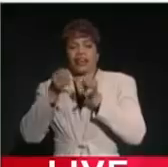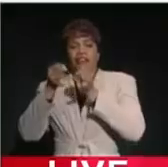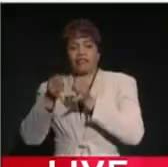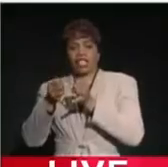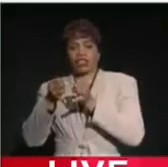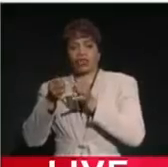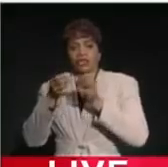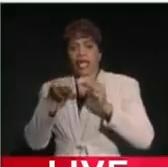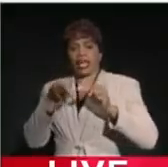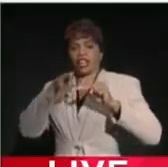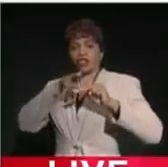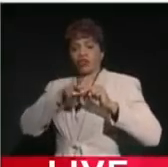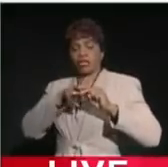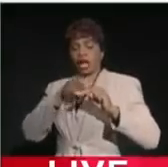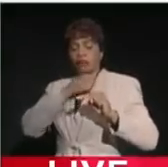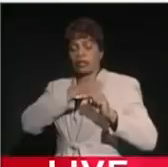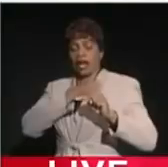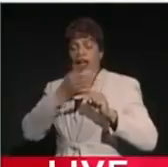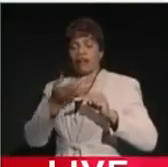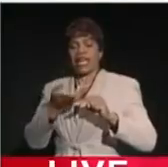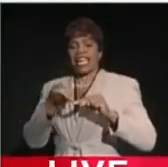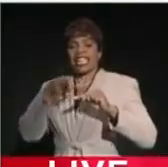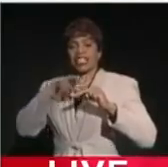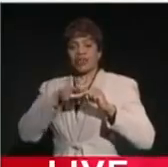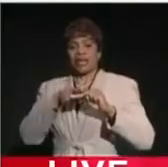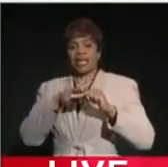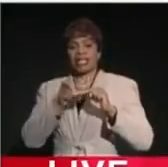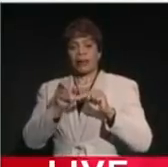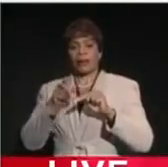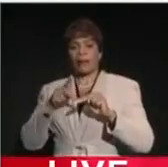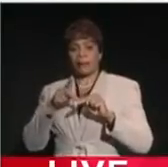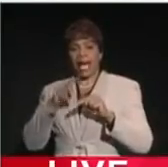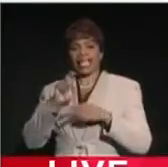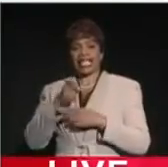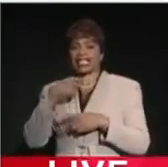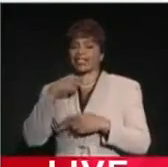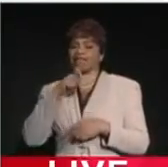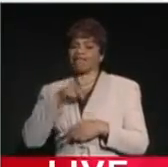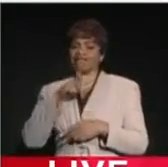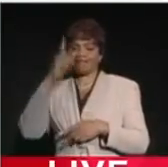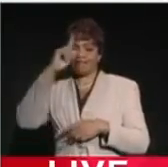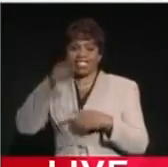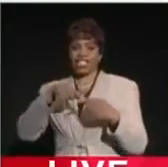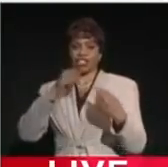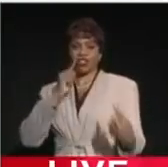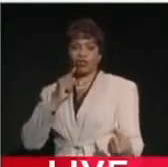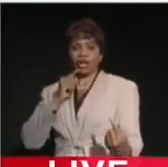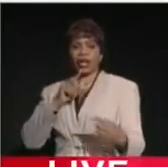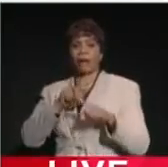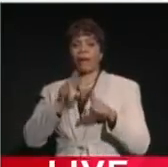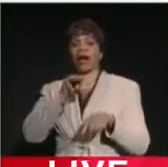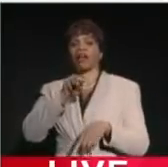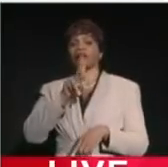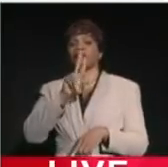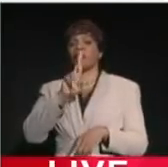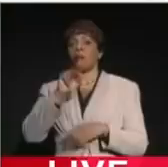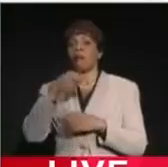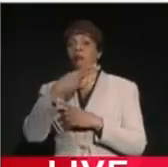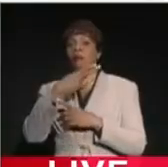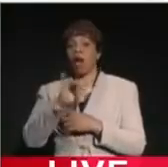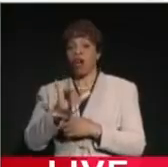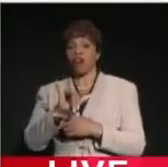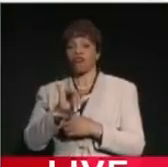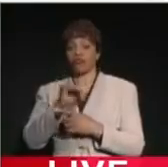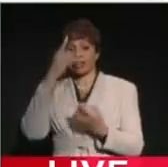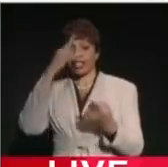increase the gas tax, I had to stand up and disagree. Phil Murphy, on the other hand, stood with the governor